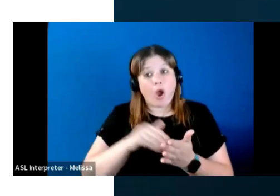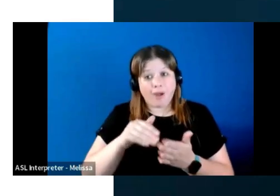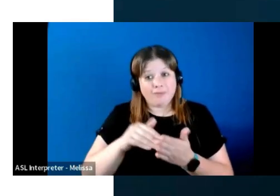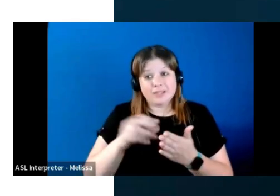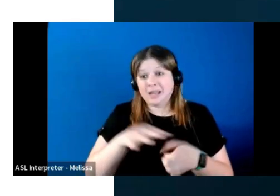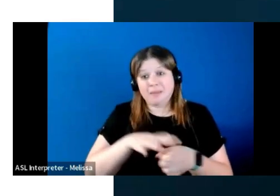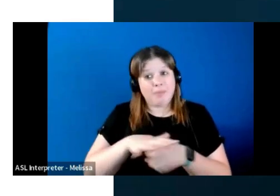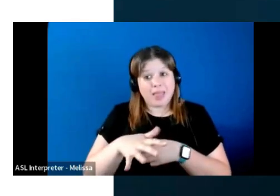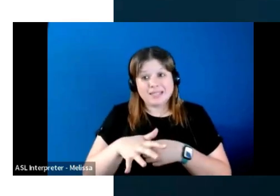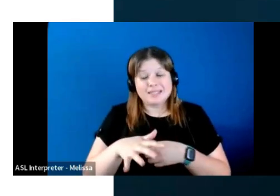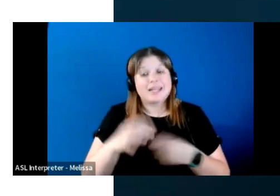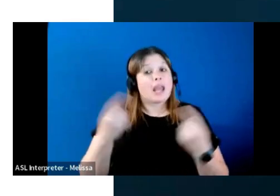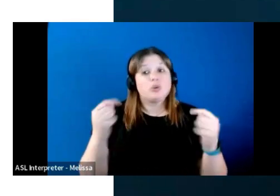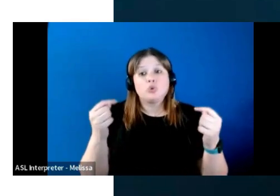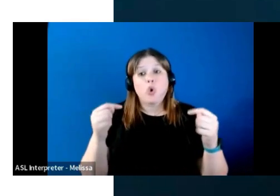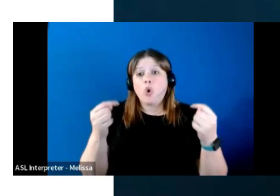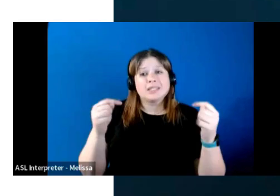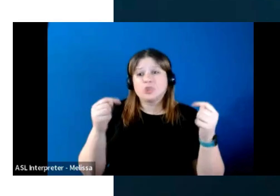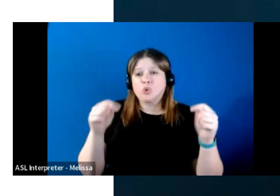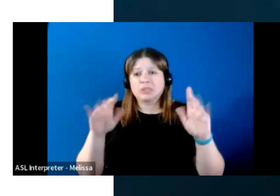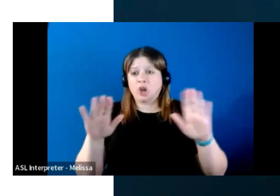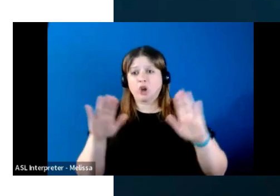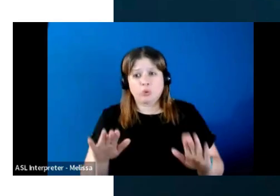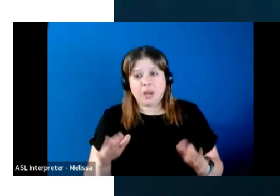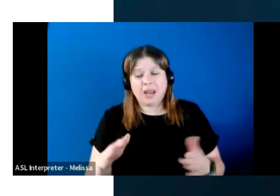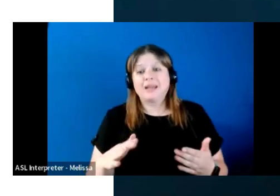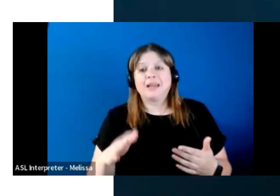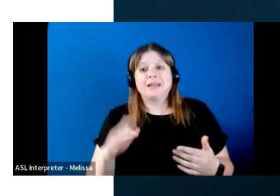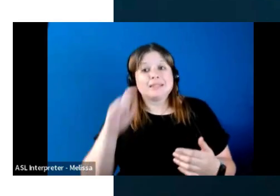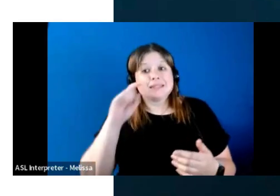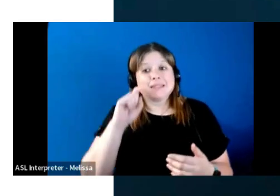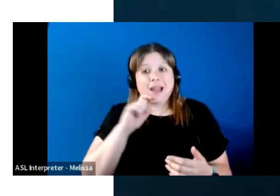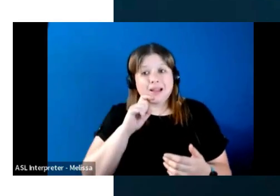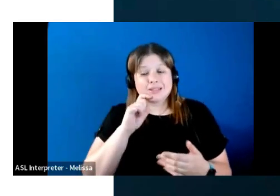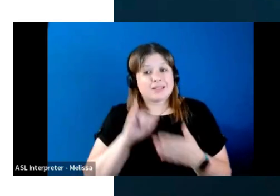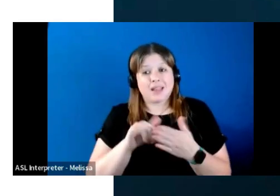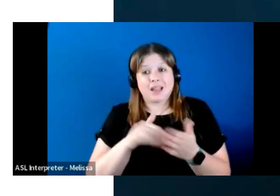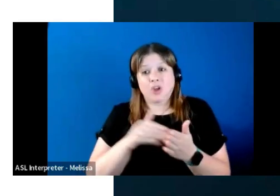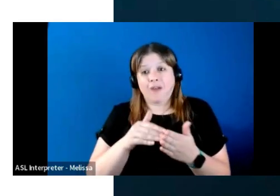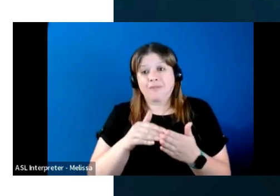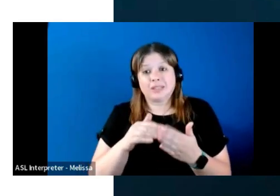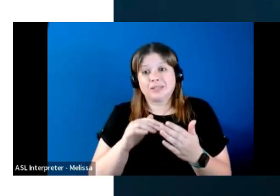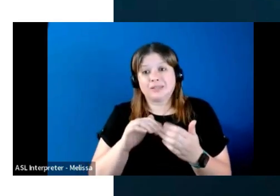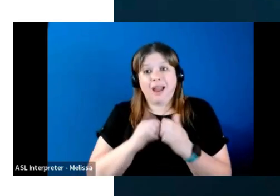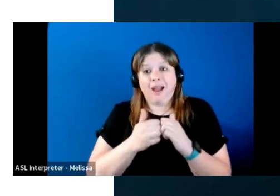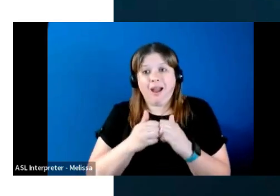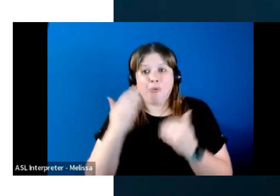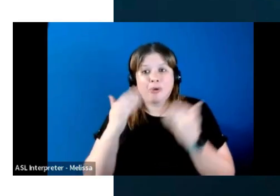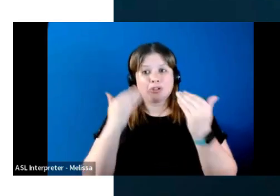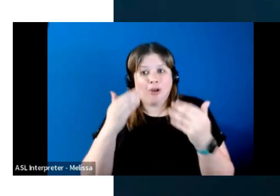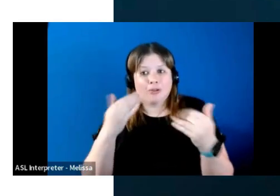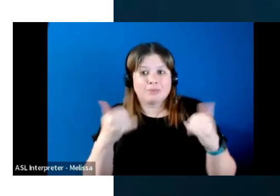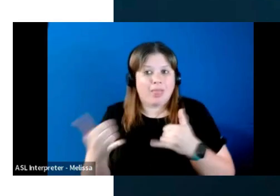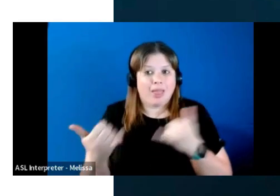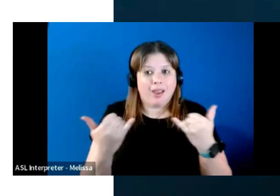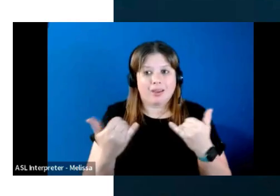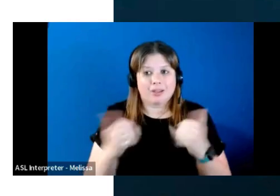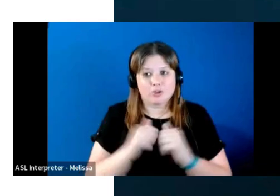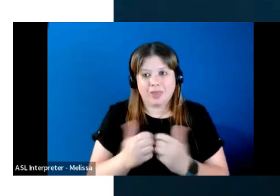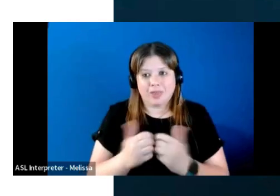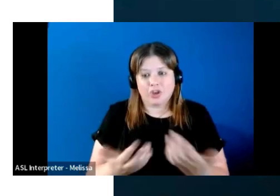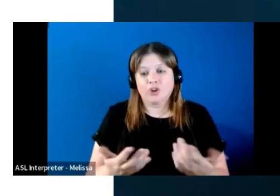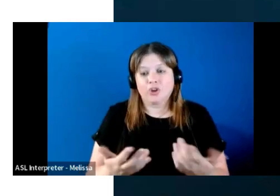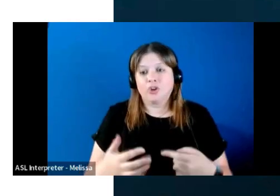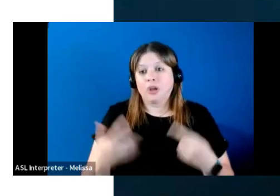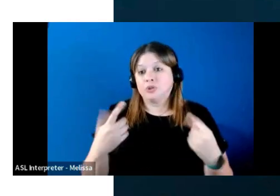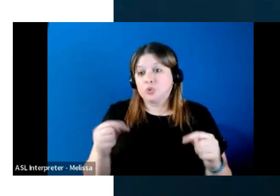great. Sex is often how adults get to play together. And bringing